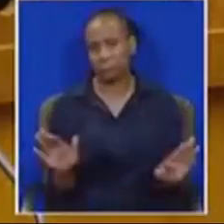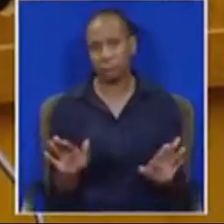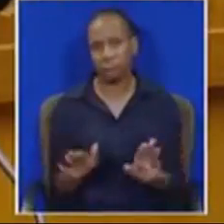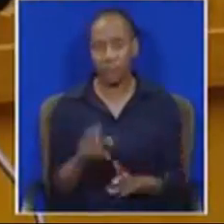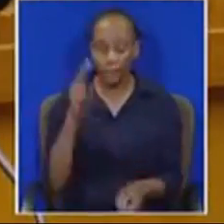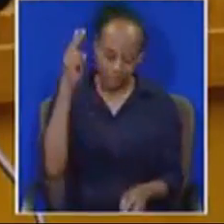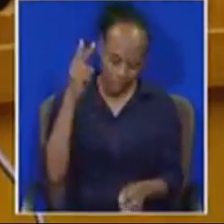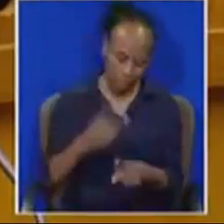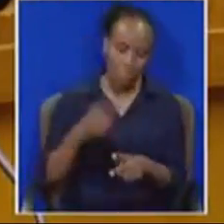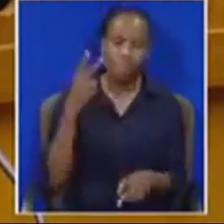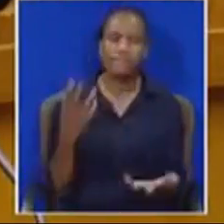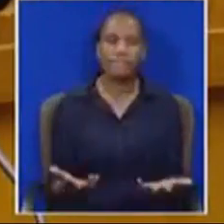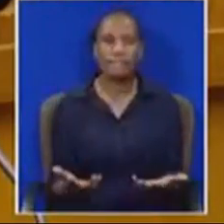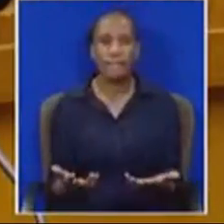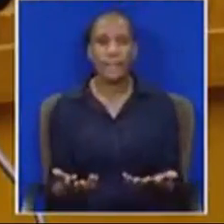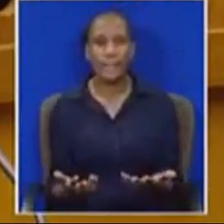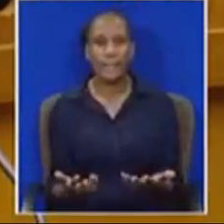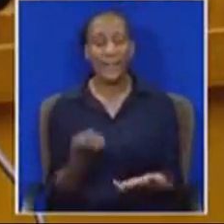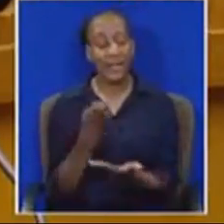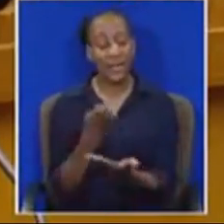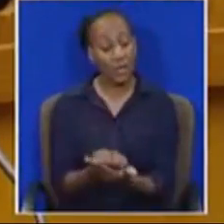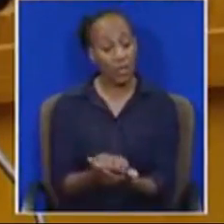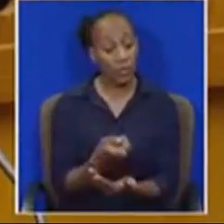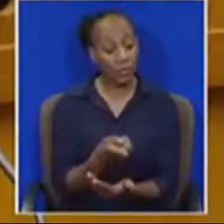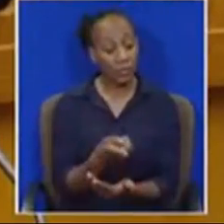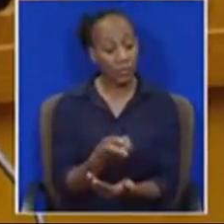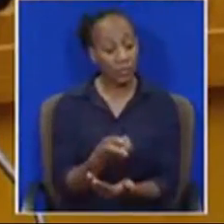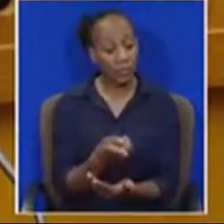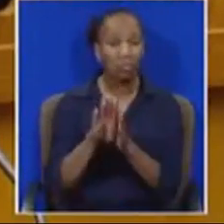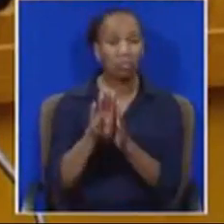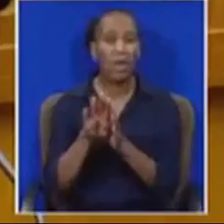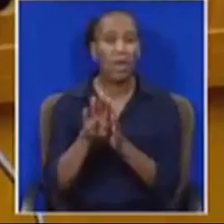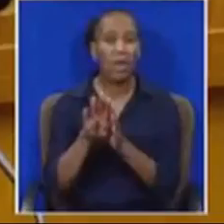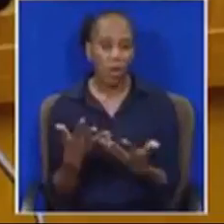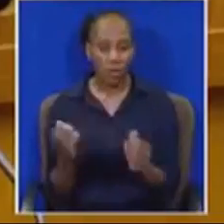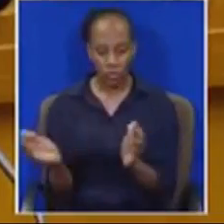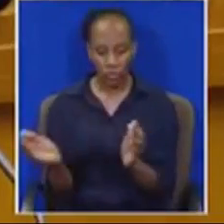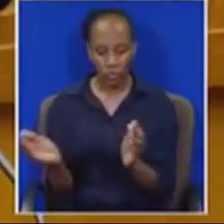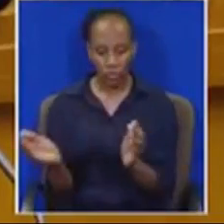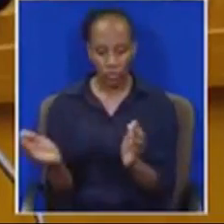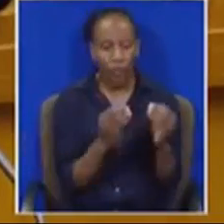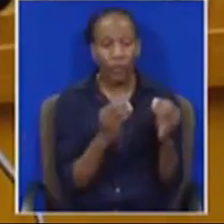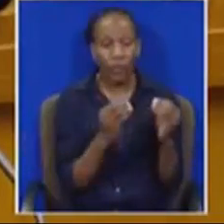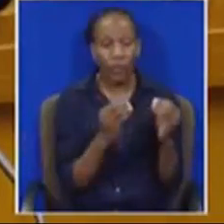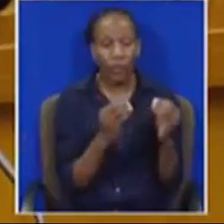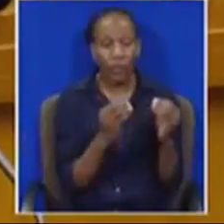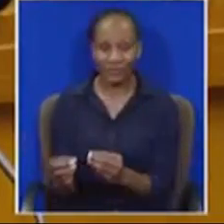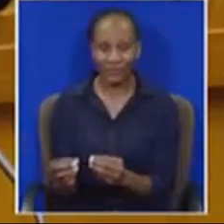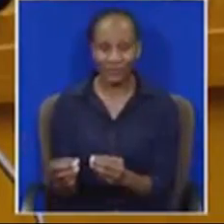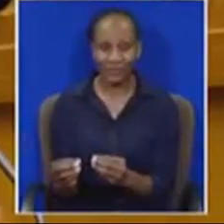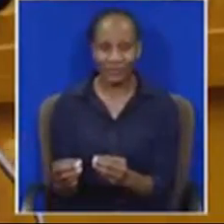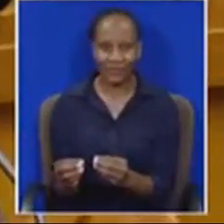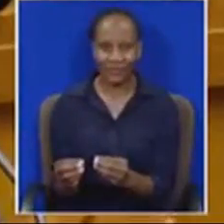Ultimately, the growth of our economy will be sustained by small businesses, as is the